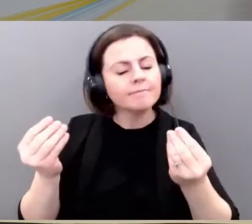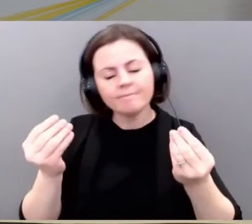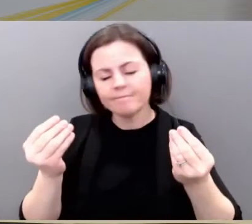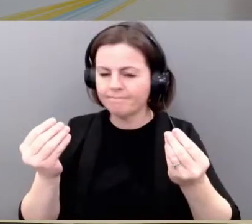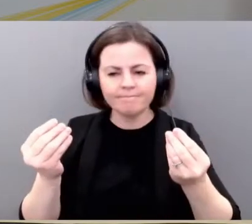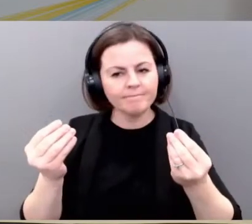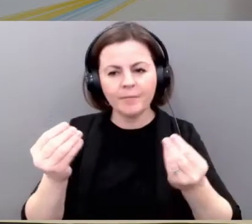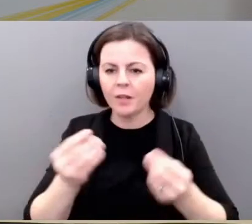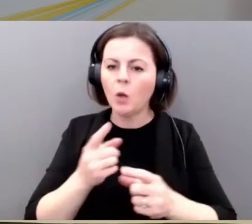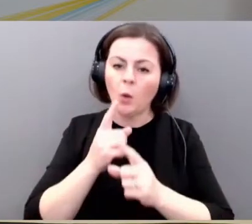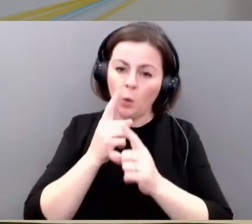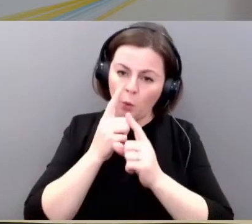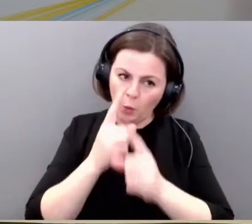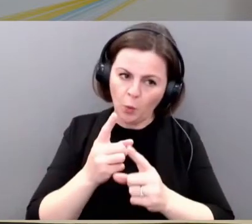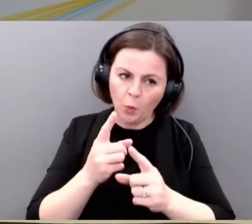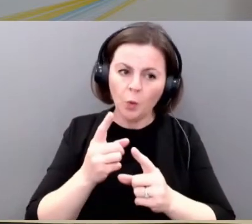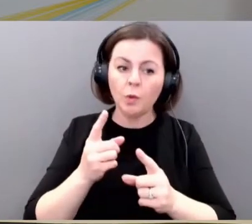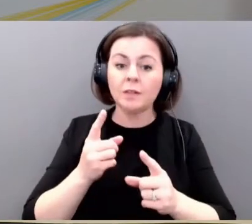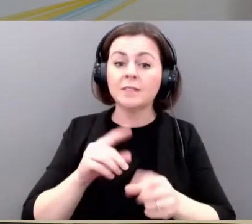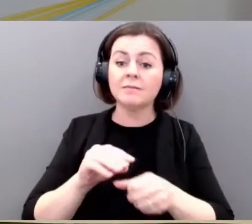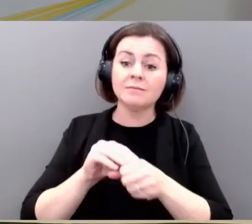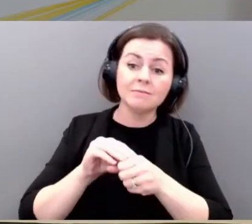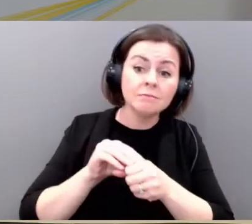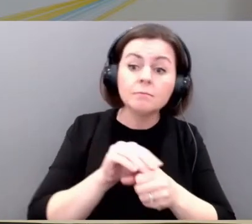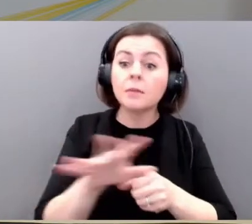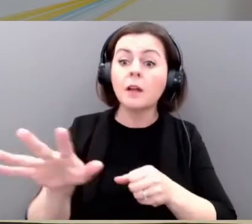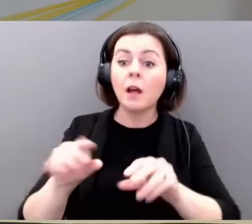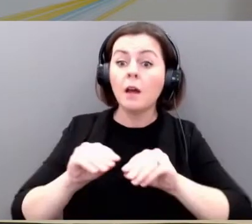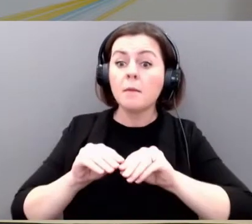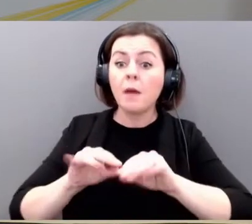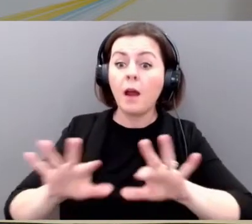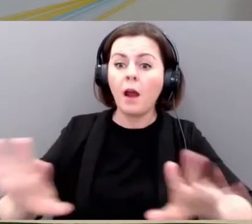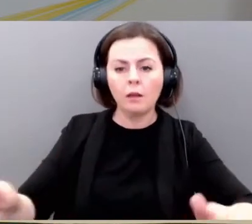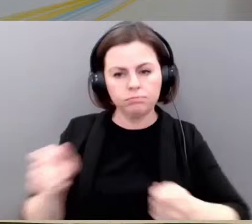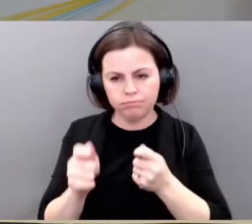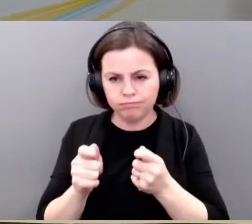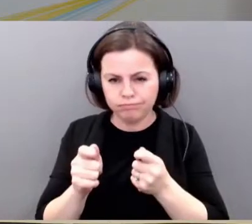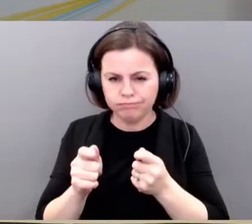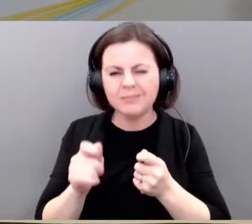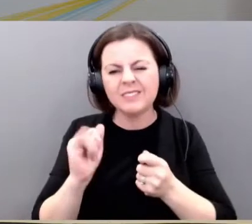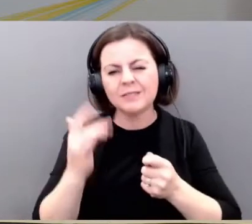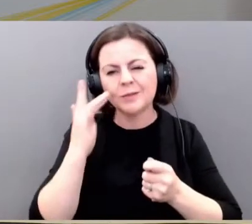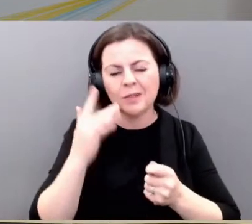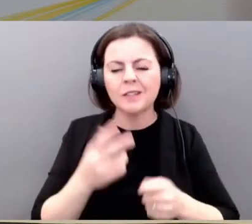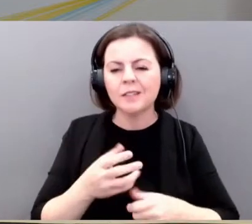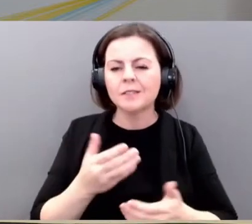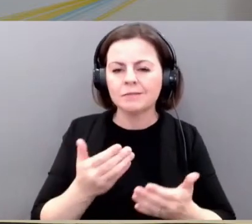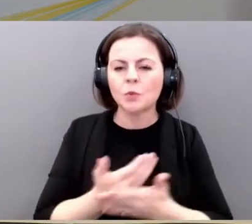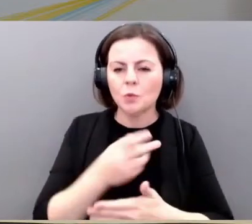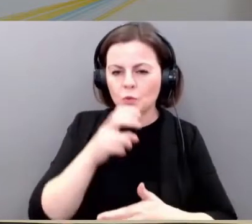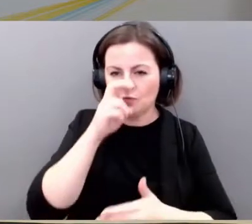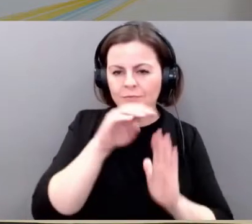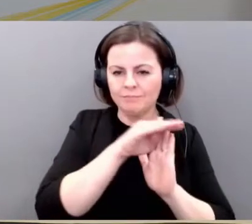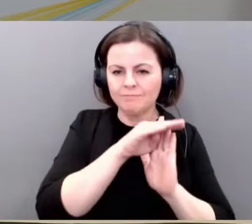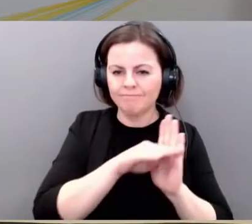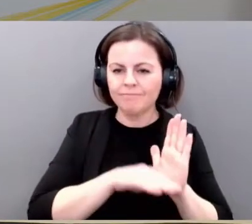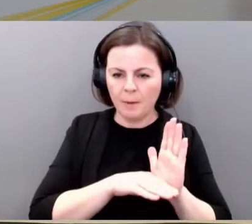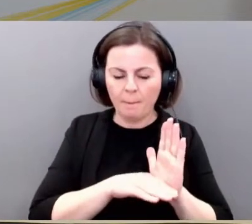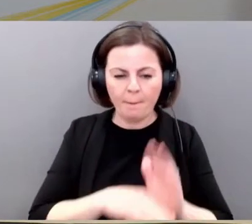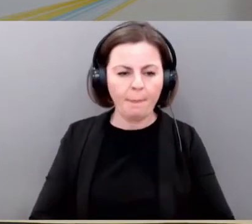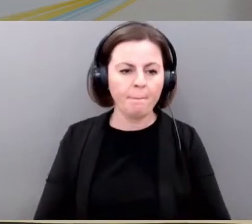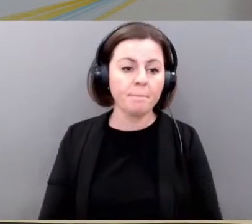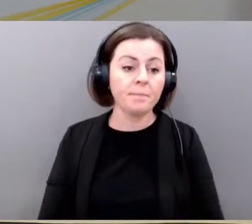minimize the potential spread of COVID in this province. And in order to gauge